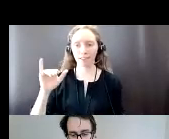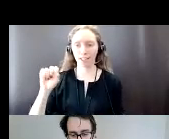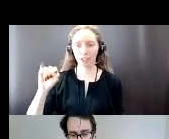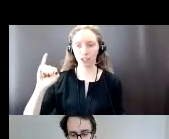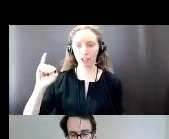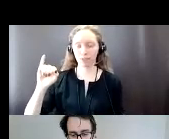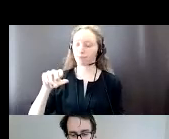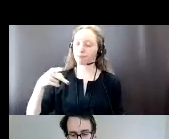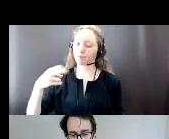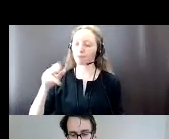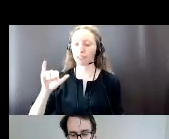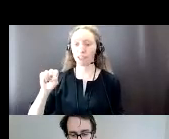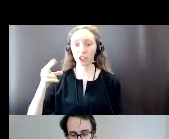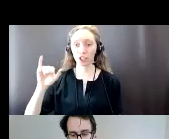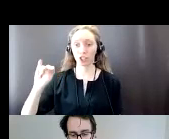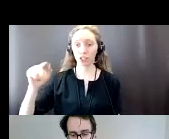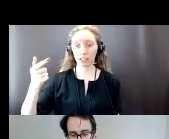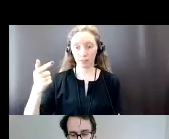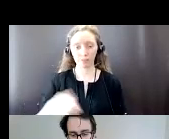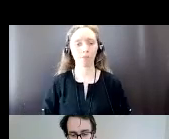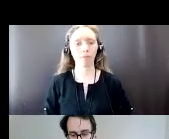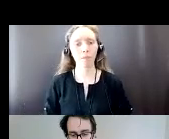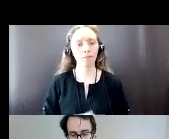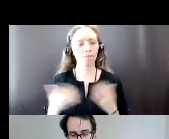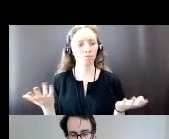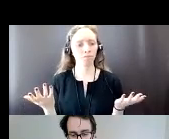Spear phishing is generally more